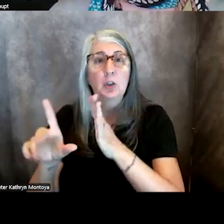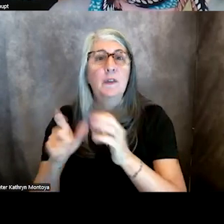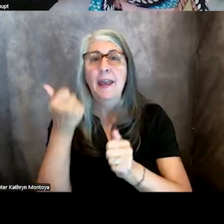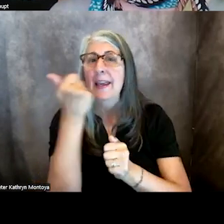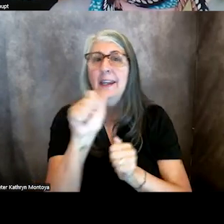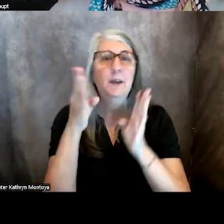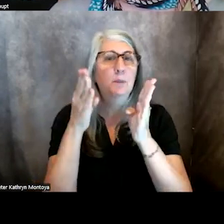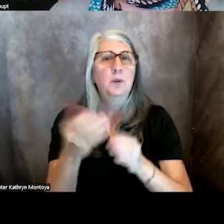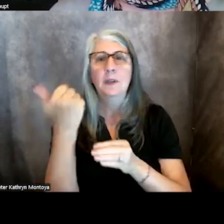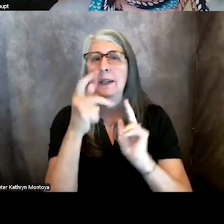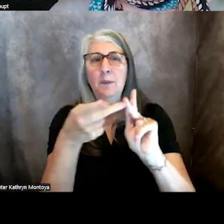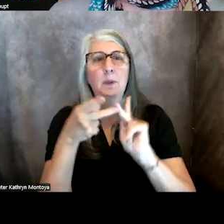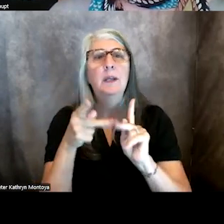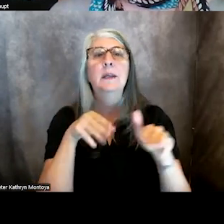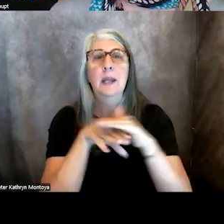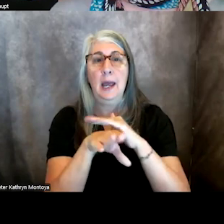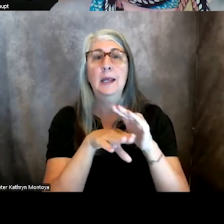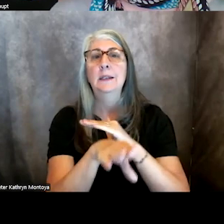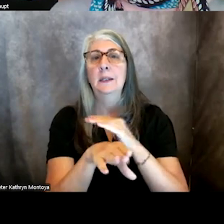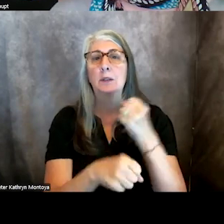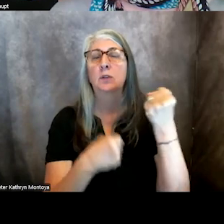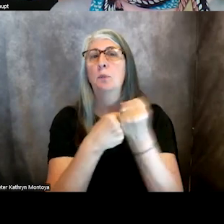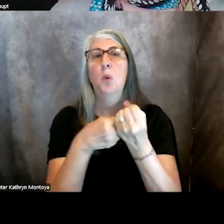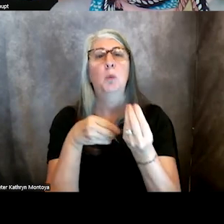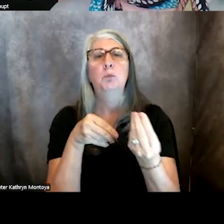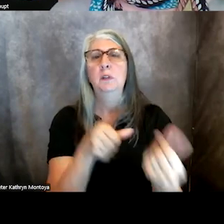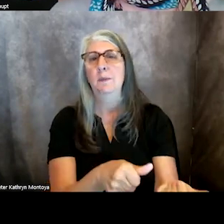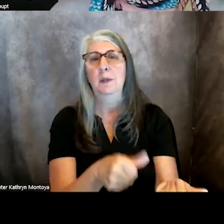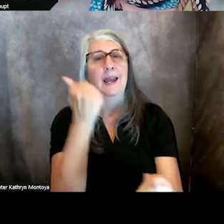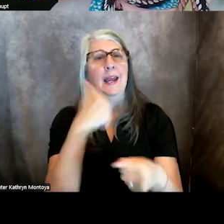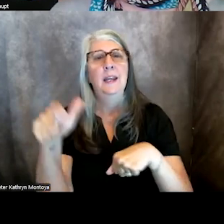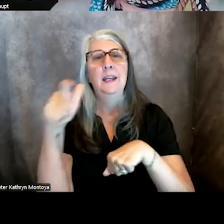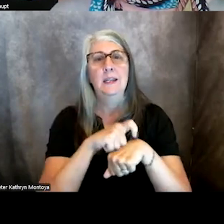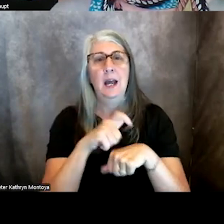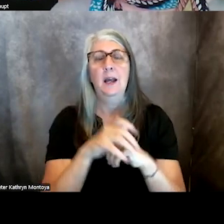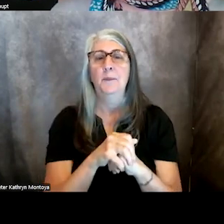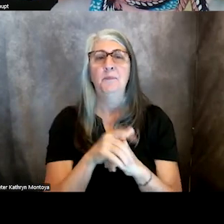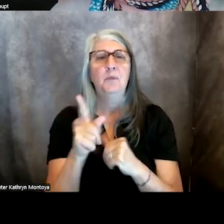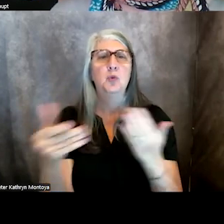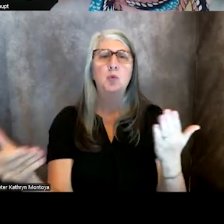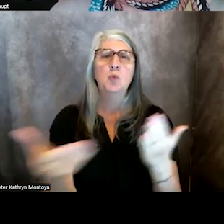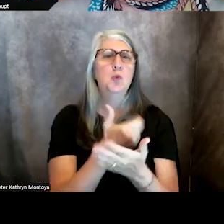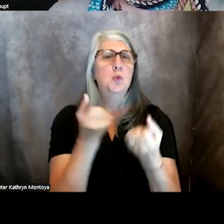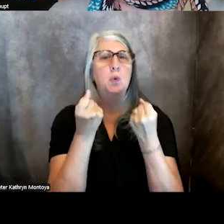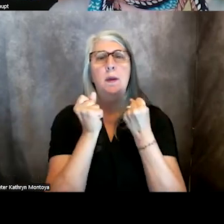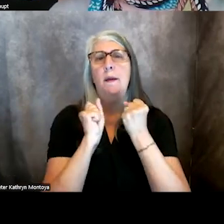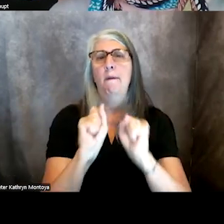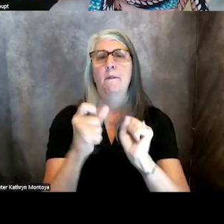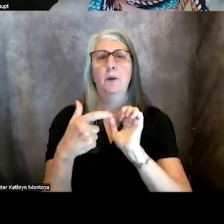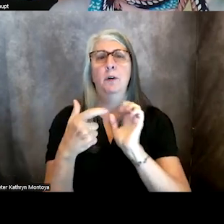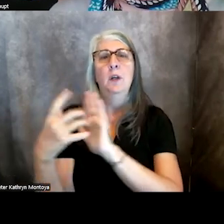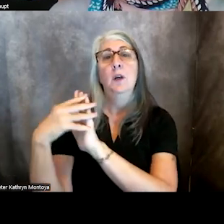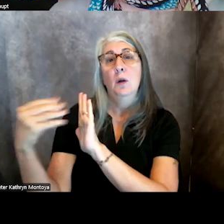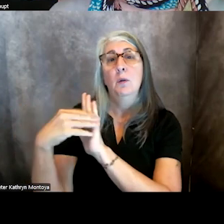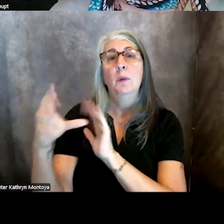seamless support at any time. This groundbreaking effort mirrors the transformative impact of 911 and the Office